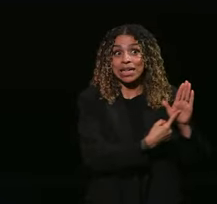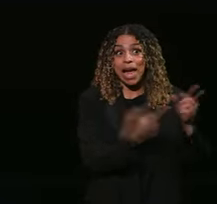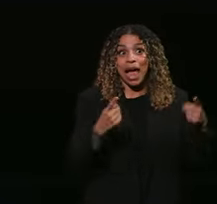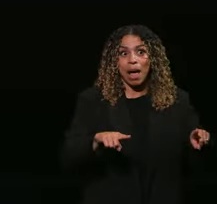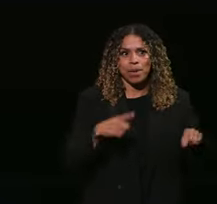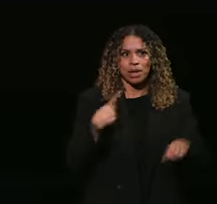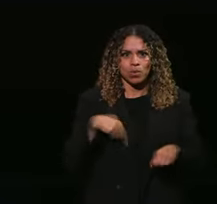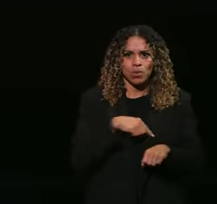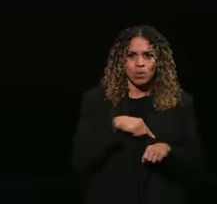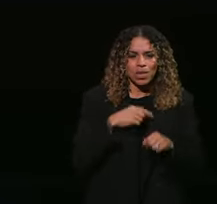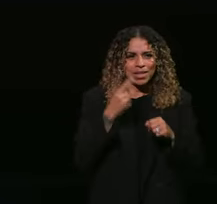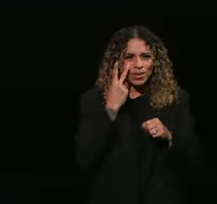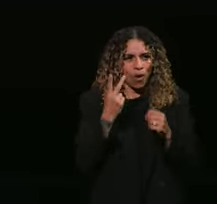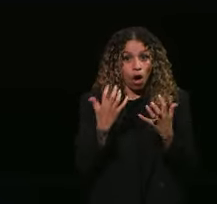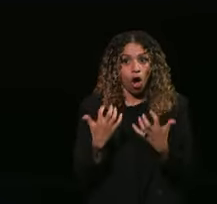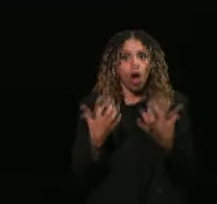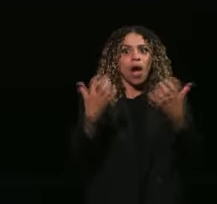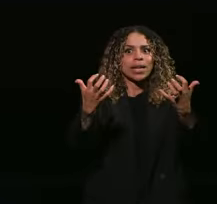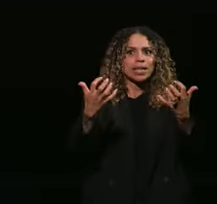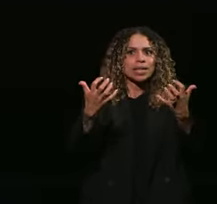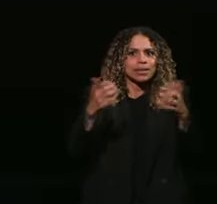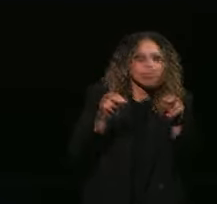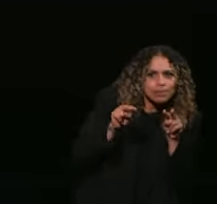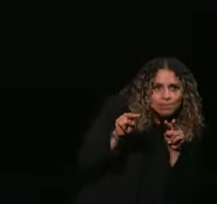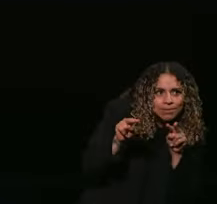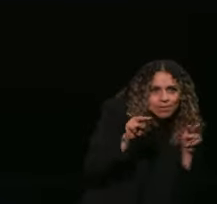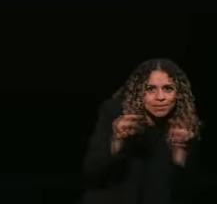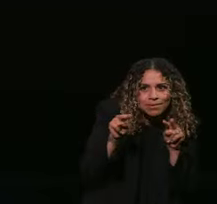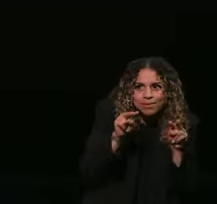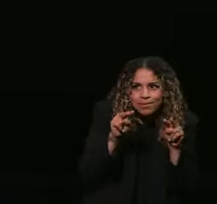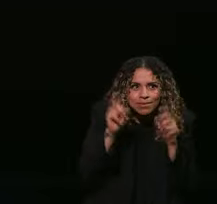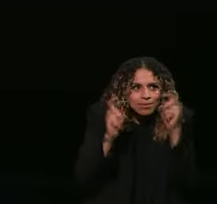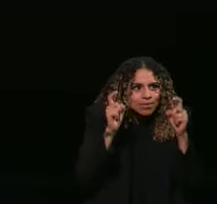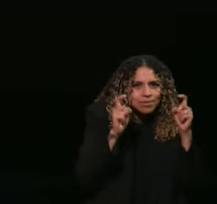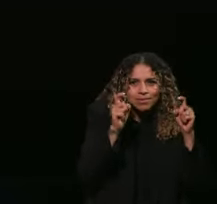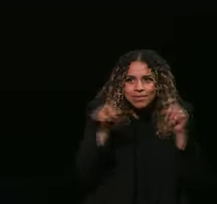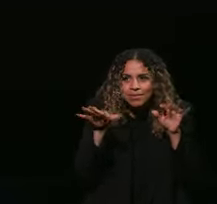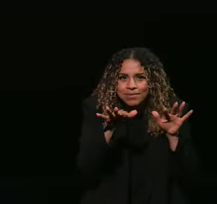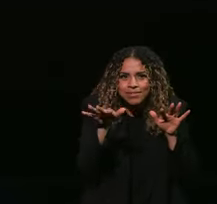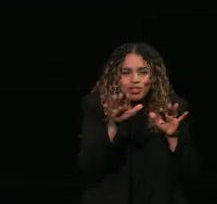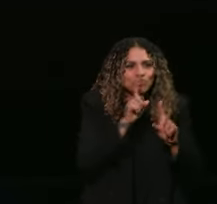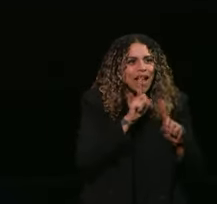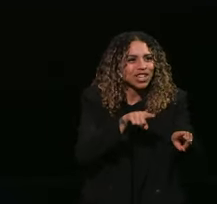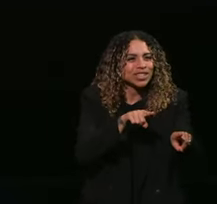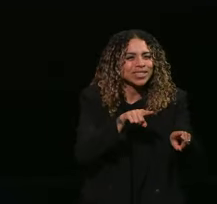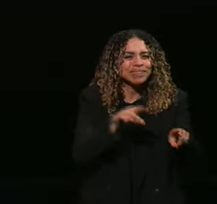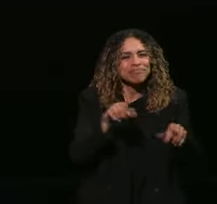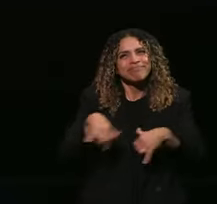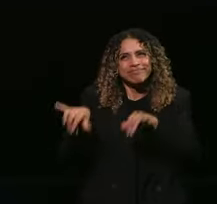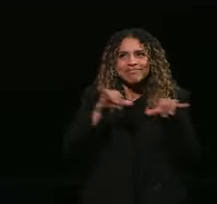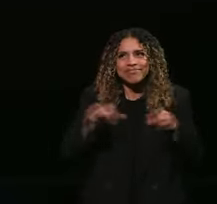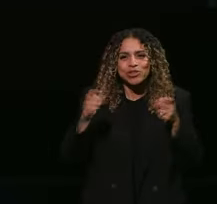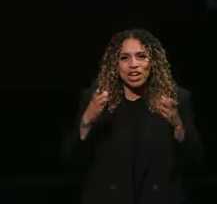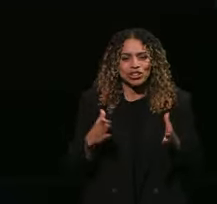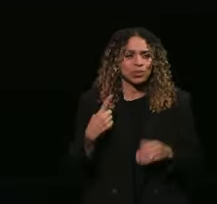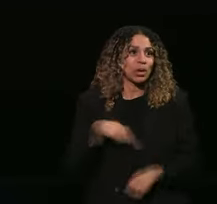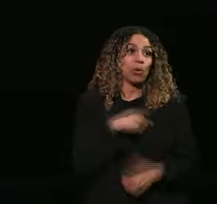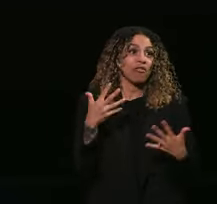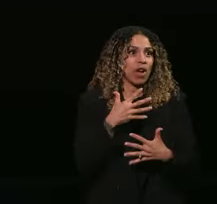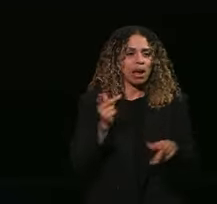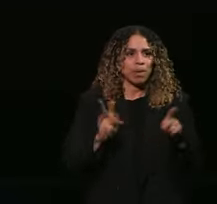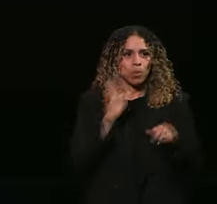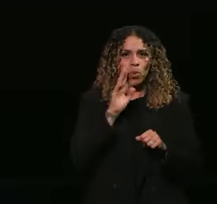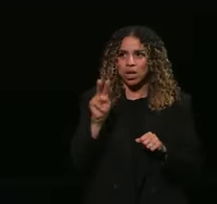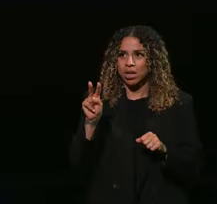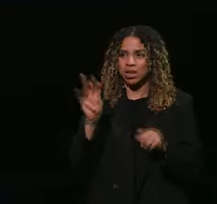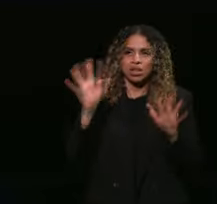watching the audience, probably how all directors do. And we were really afraid that people just gonna walk out,